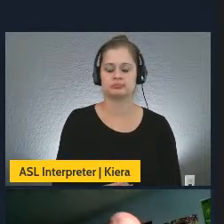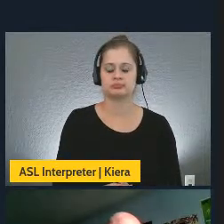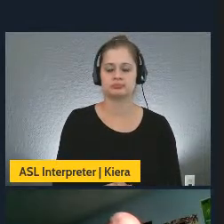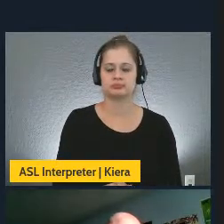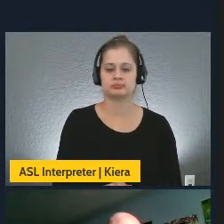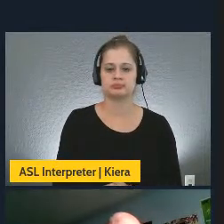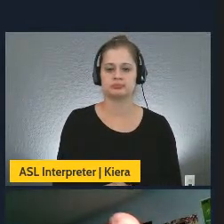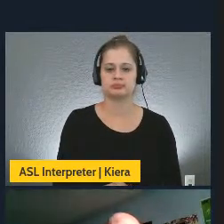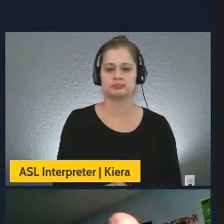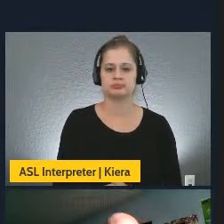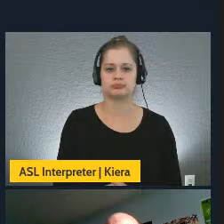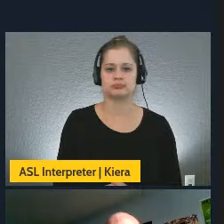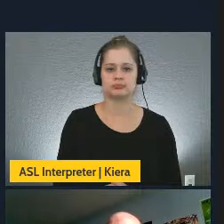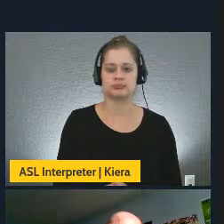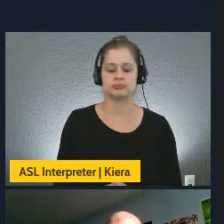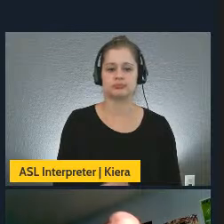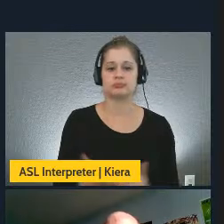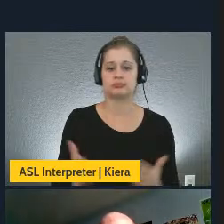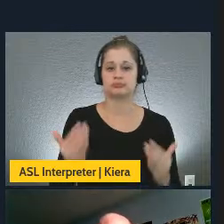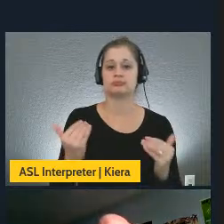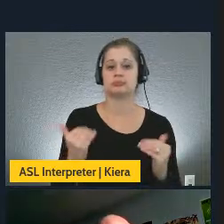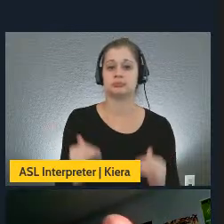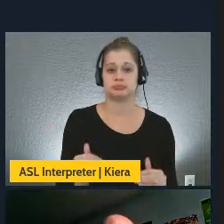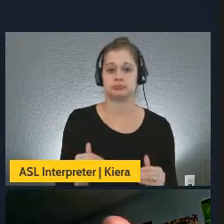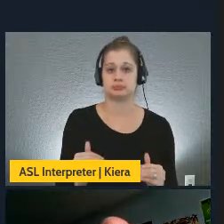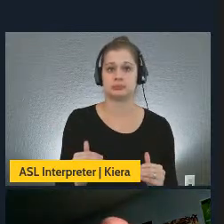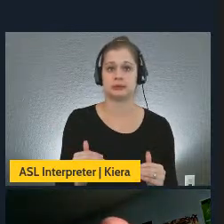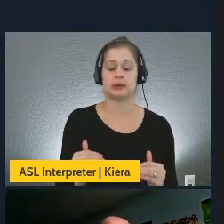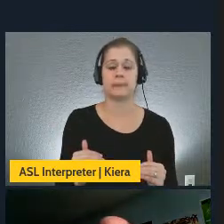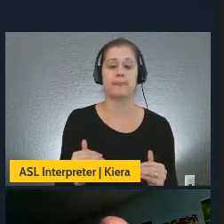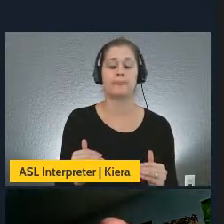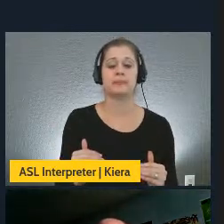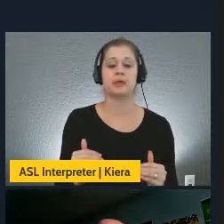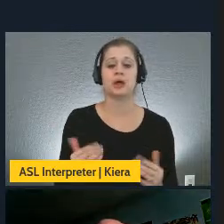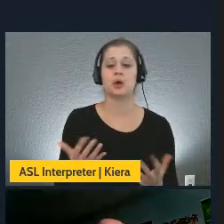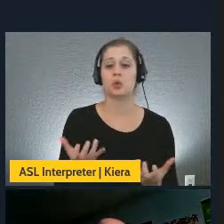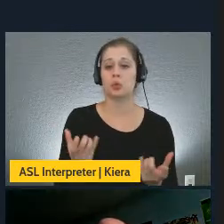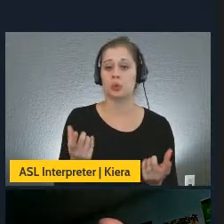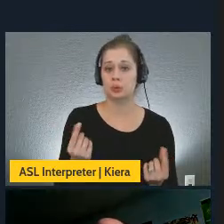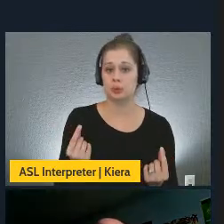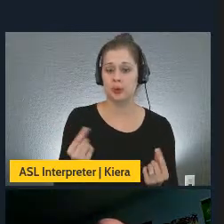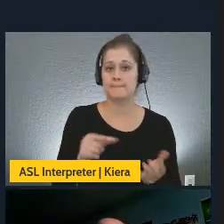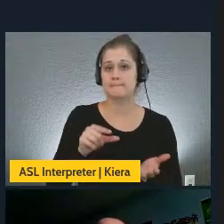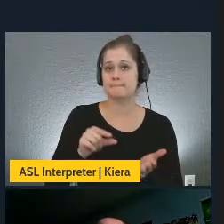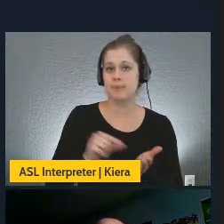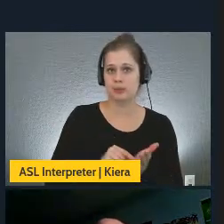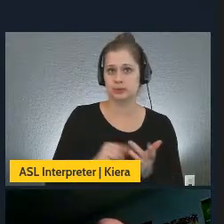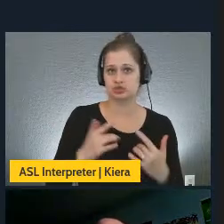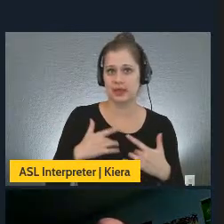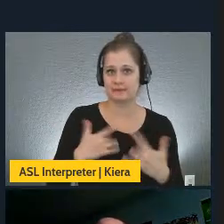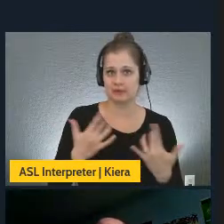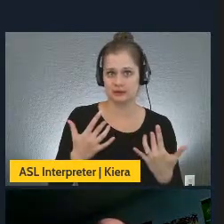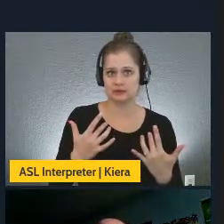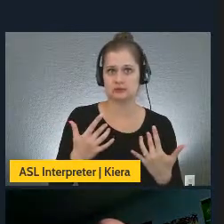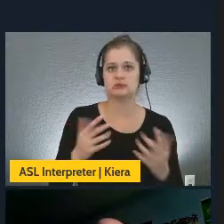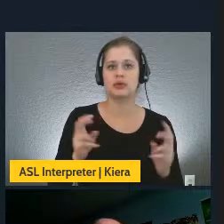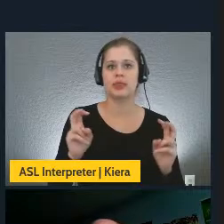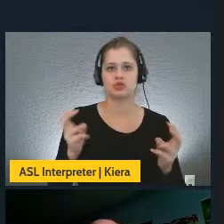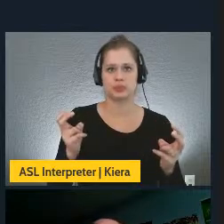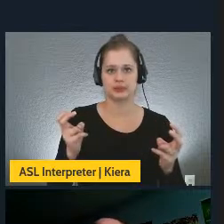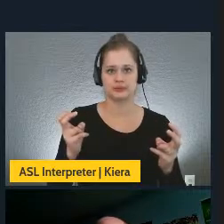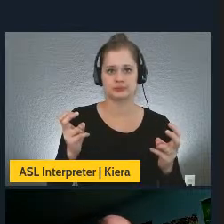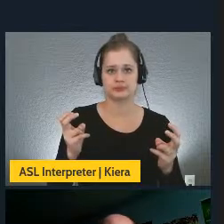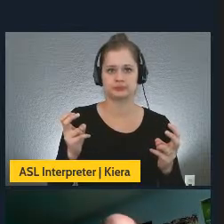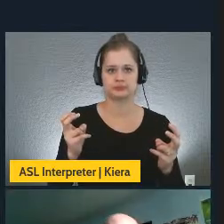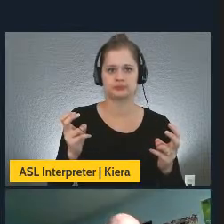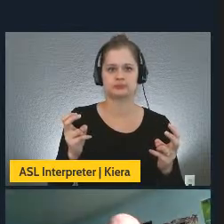Then we want to act. And what we want to do is publish that event to our topic. And this